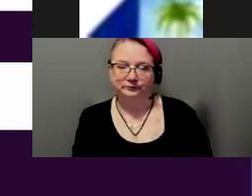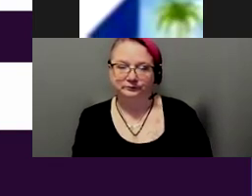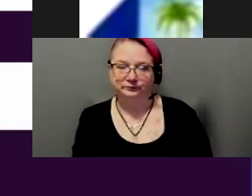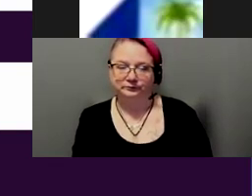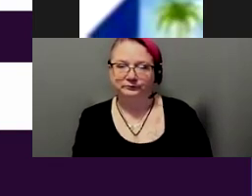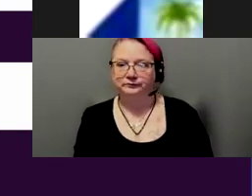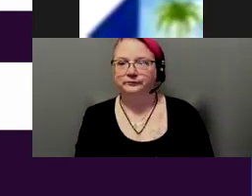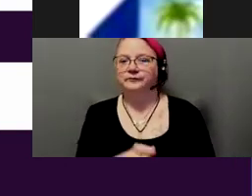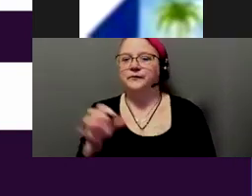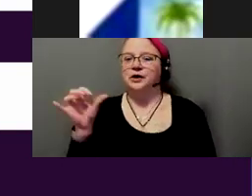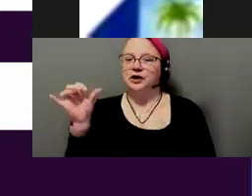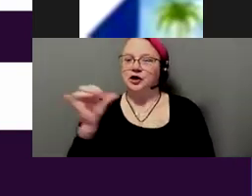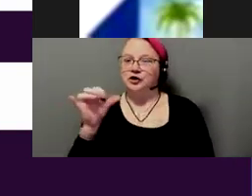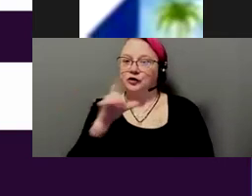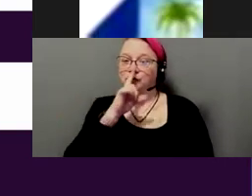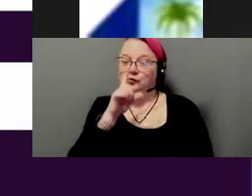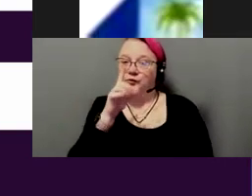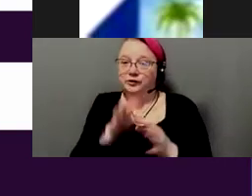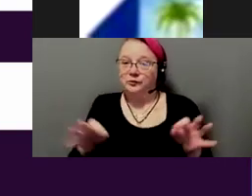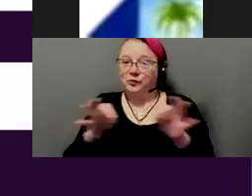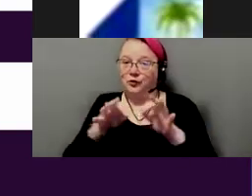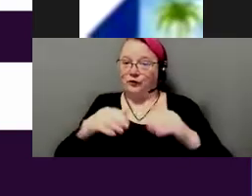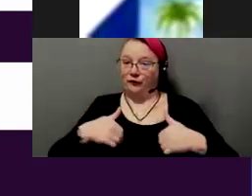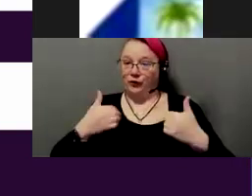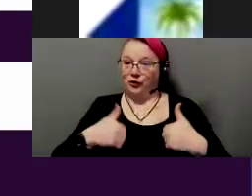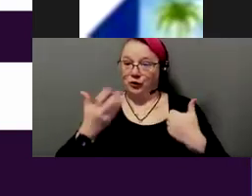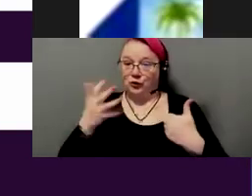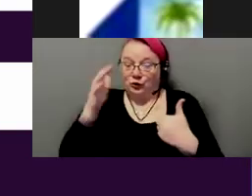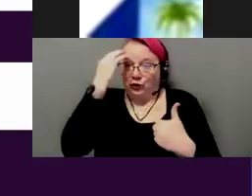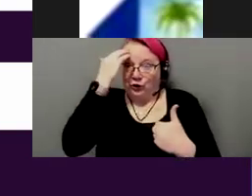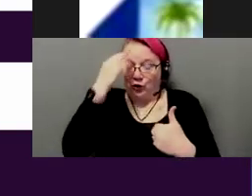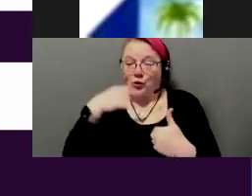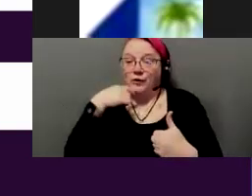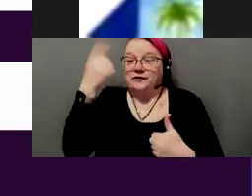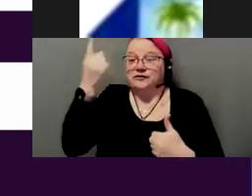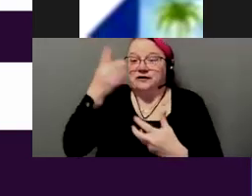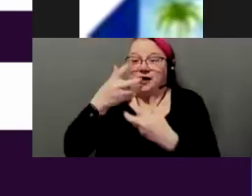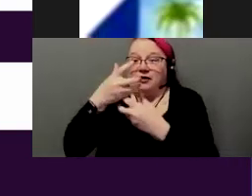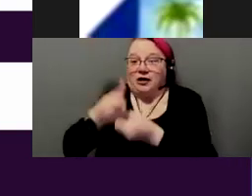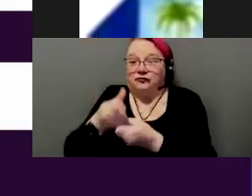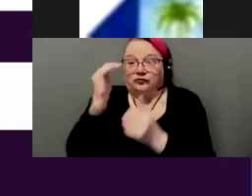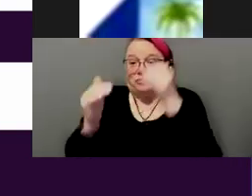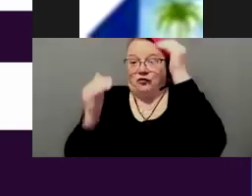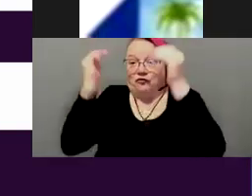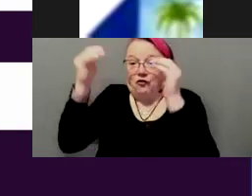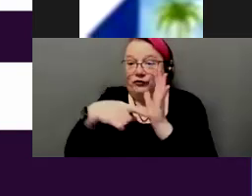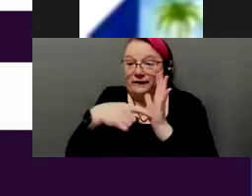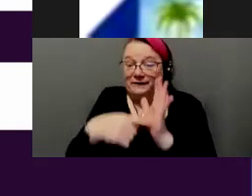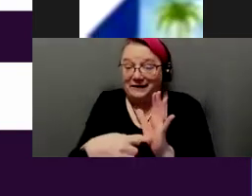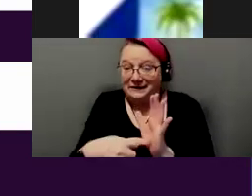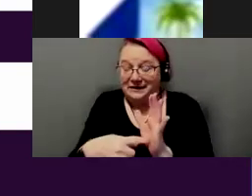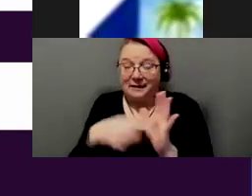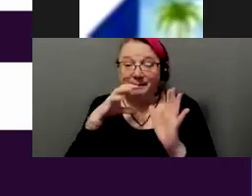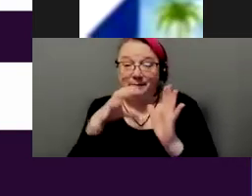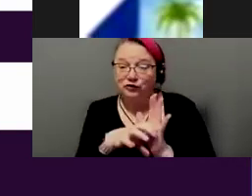It's also really important for youth to know that that they should tell a trusted adult if anyone shows them images or videos of naked